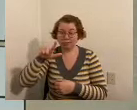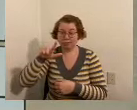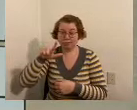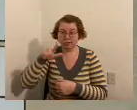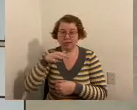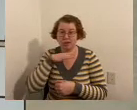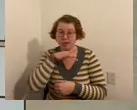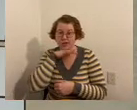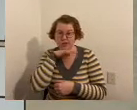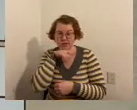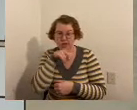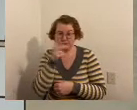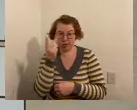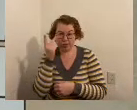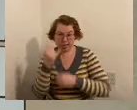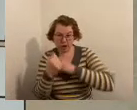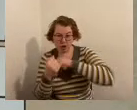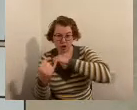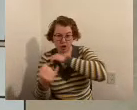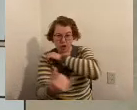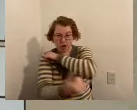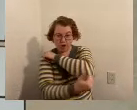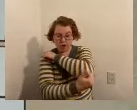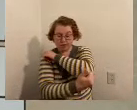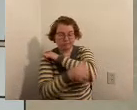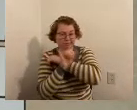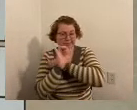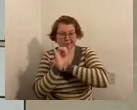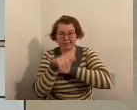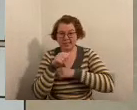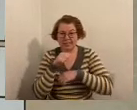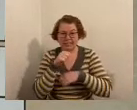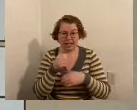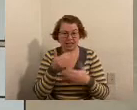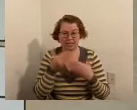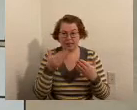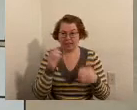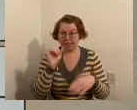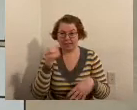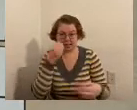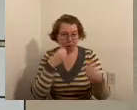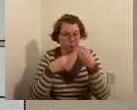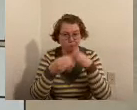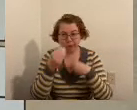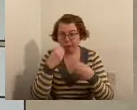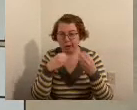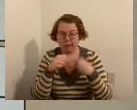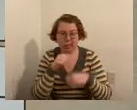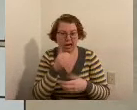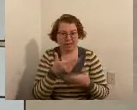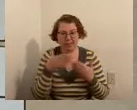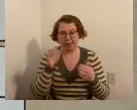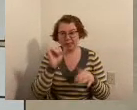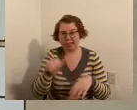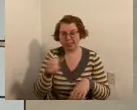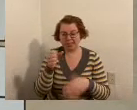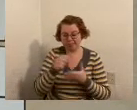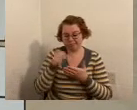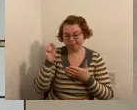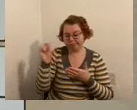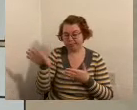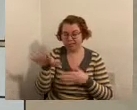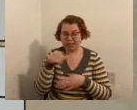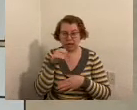the dirt that you see in the yard, that is not something that's eating. It's not something that's getting rid of waste. It's